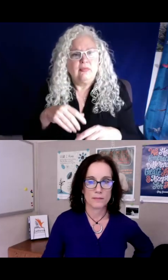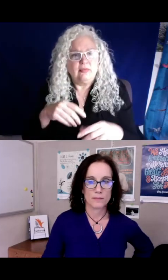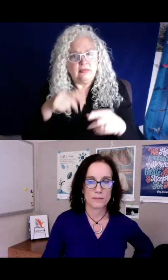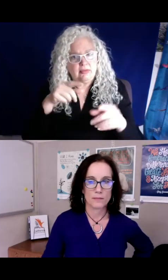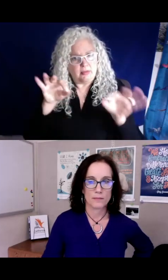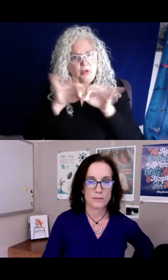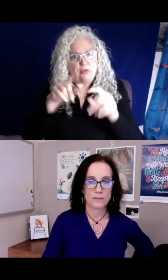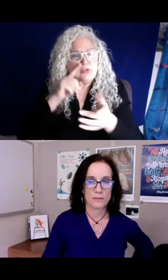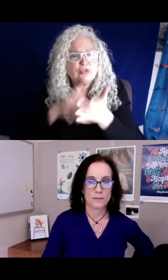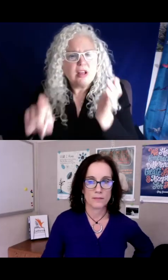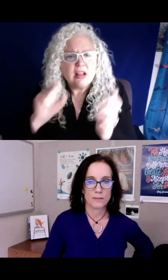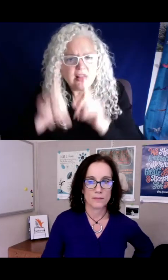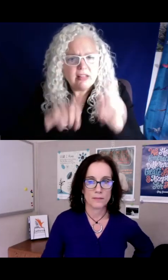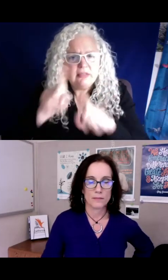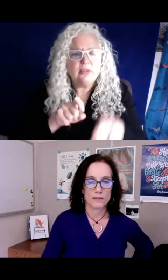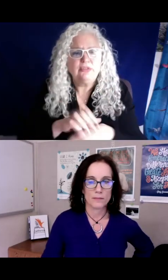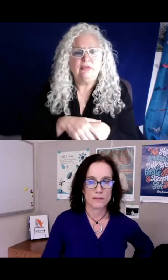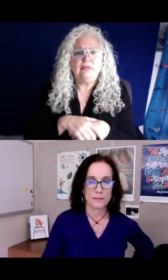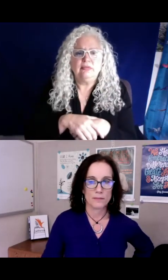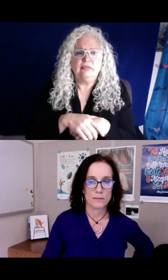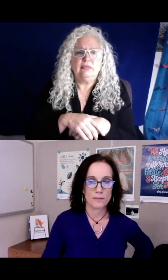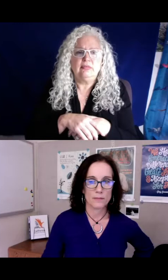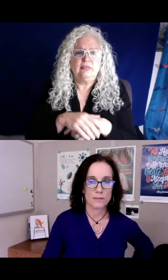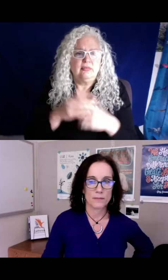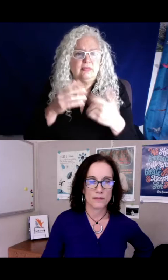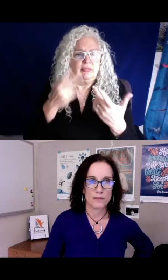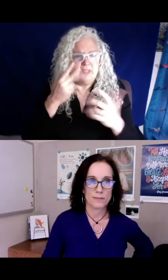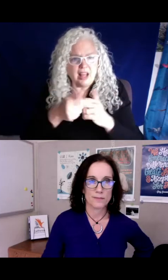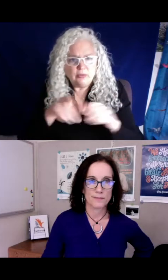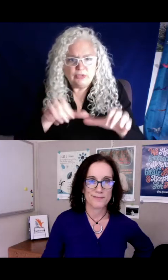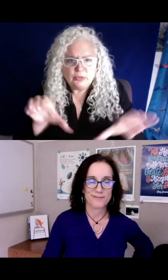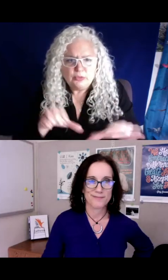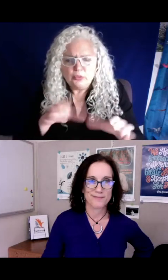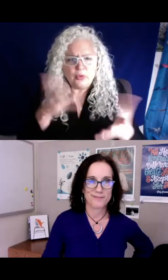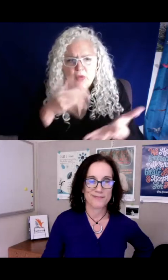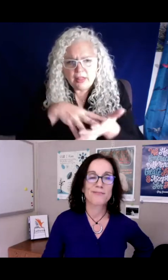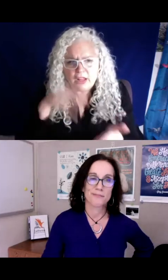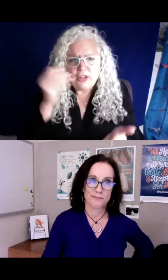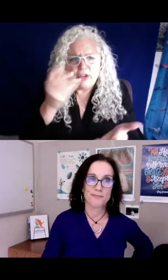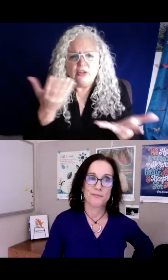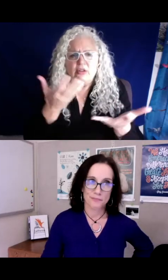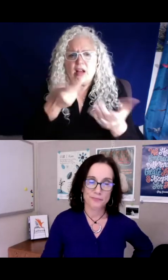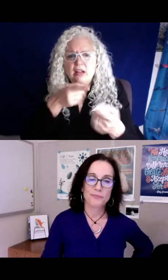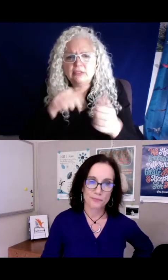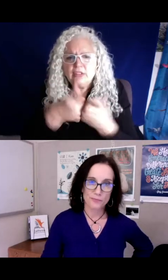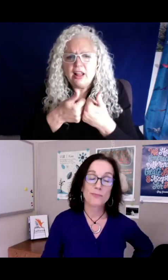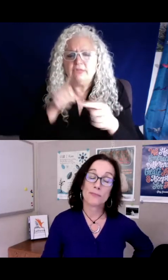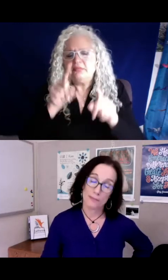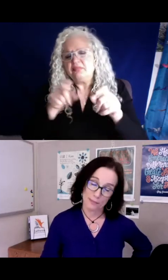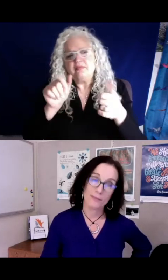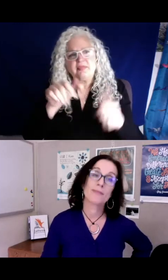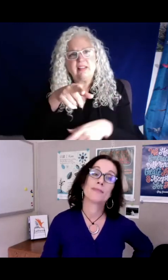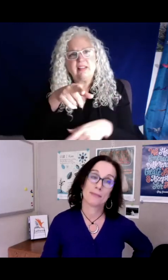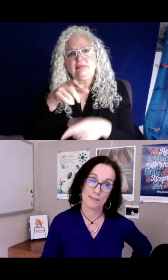are challenging for your student. And it's important to check and just ask questions to make sure that the goals are appropriate. What have